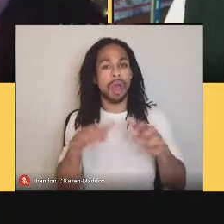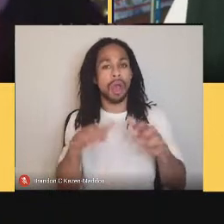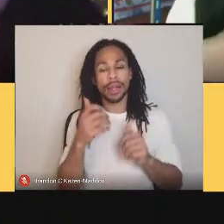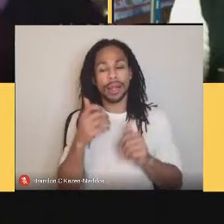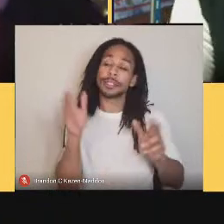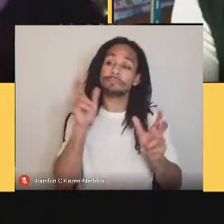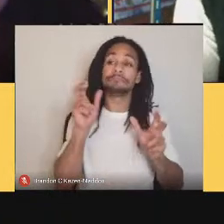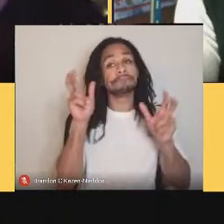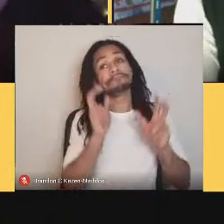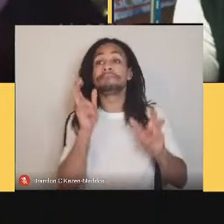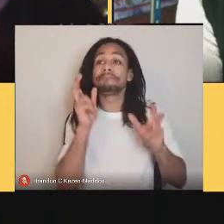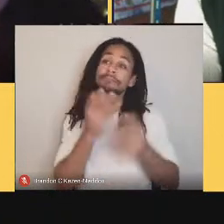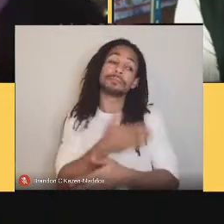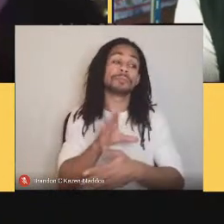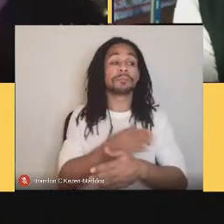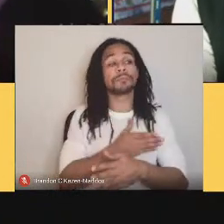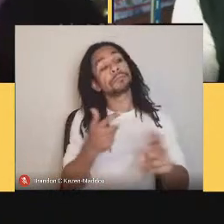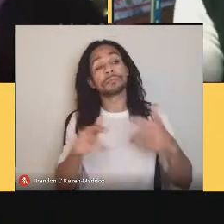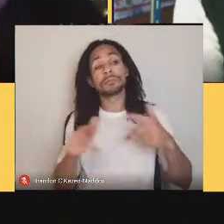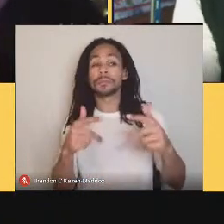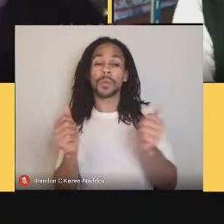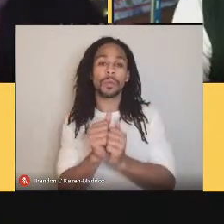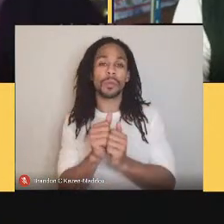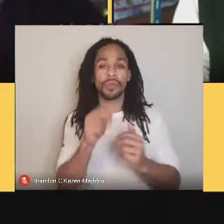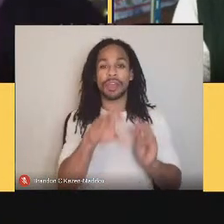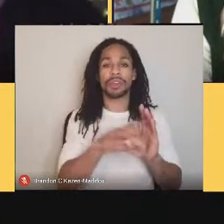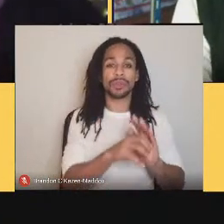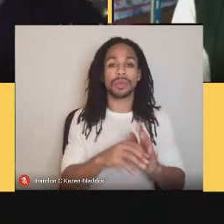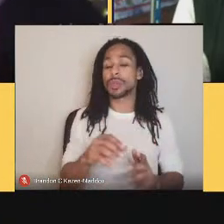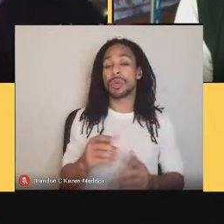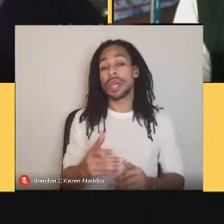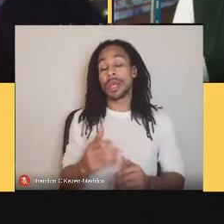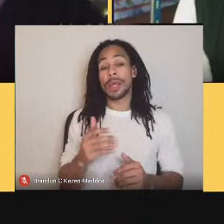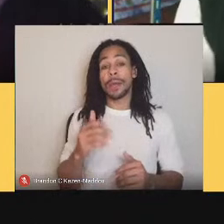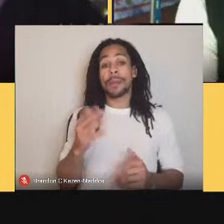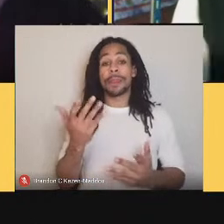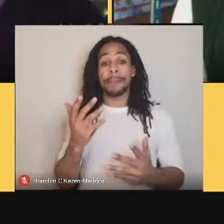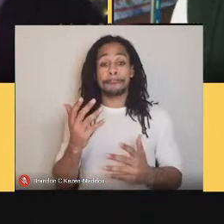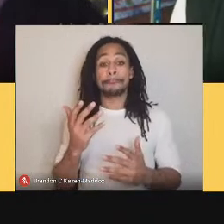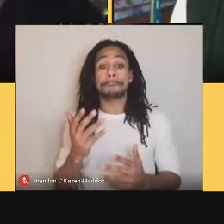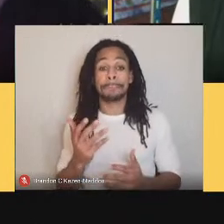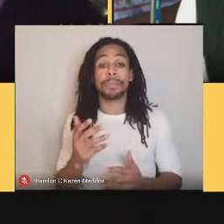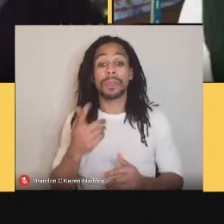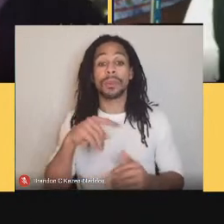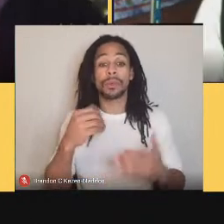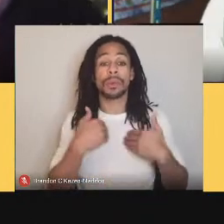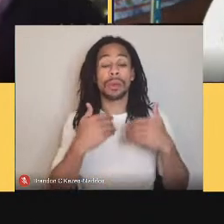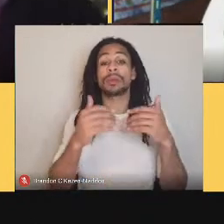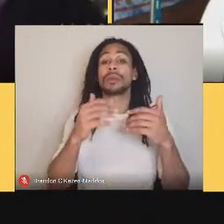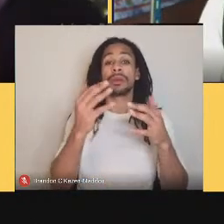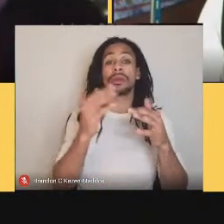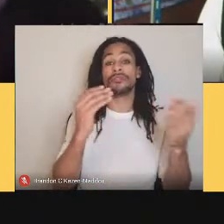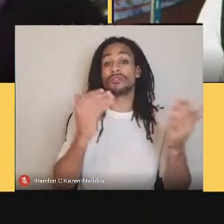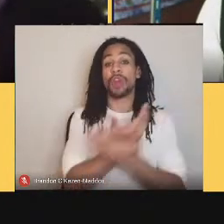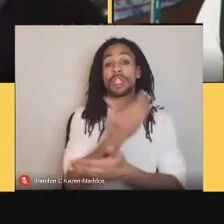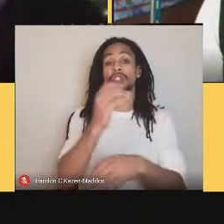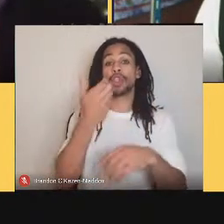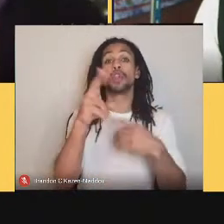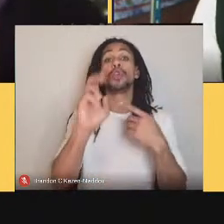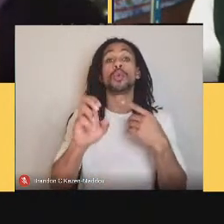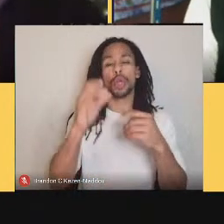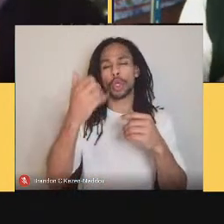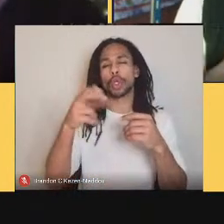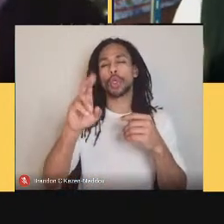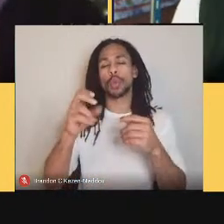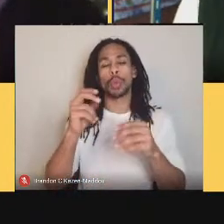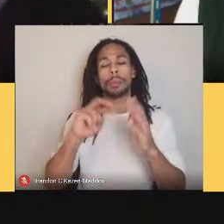for example, there was pretty much a fresh cue written for every scene. A fresh cue as in a bit of music that's written. And you know,